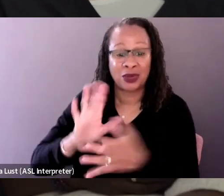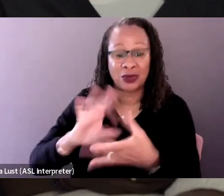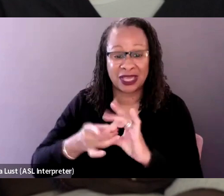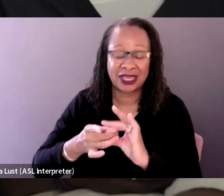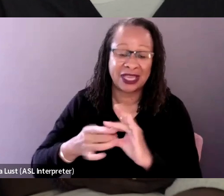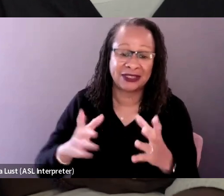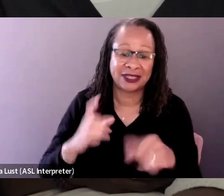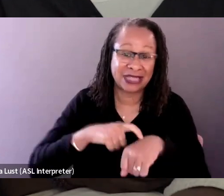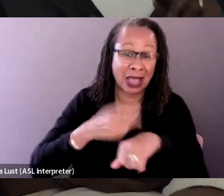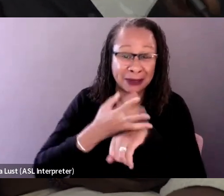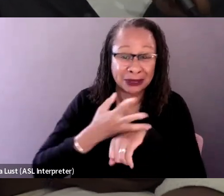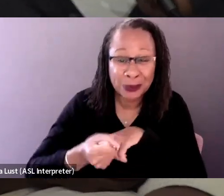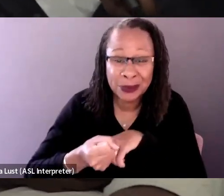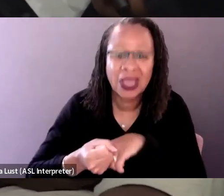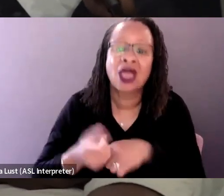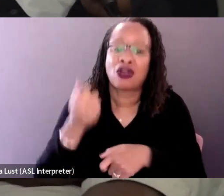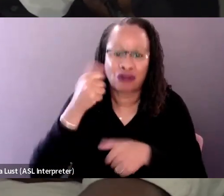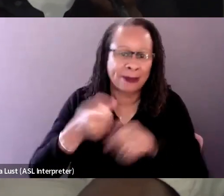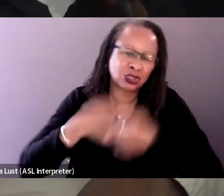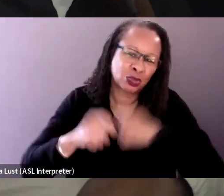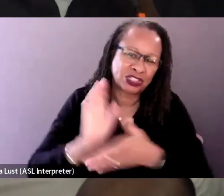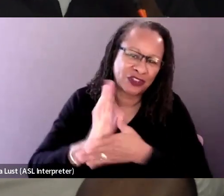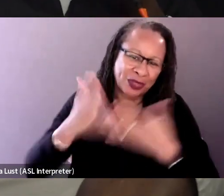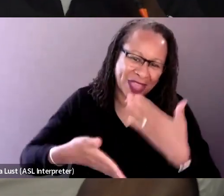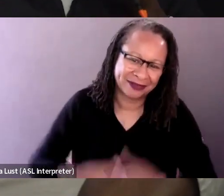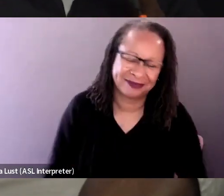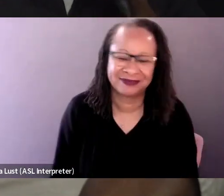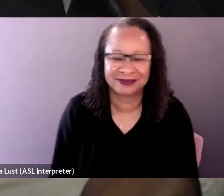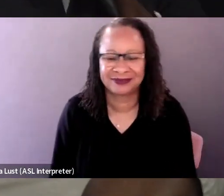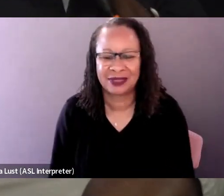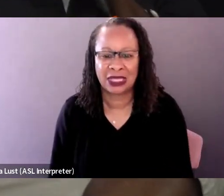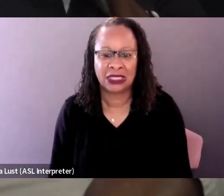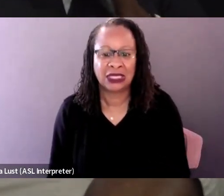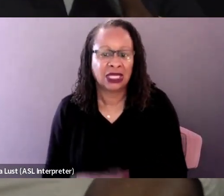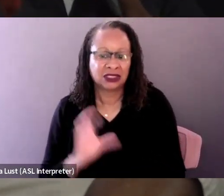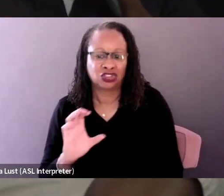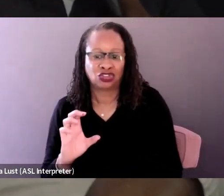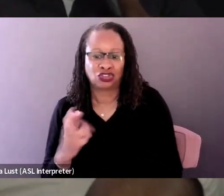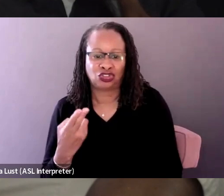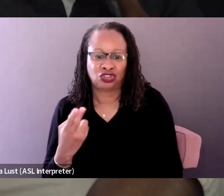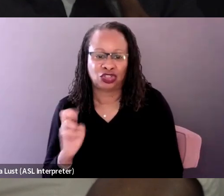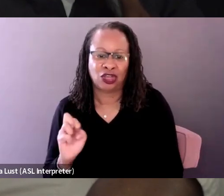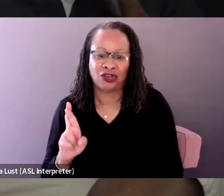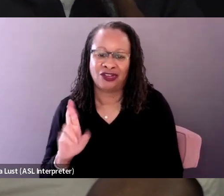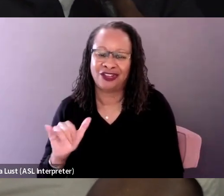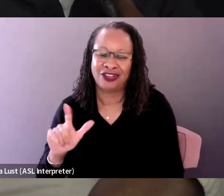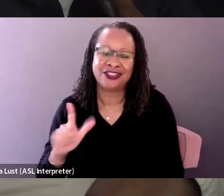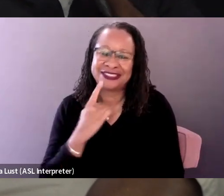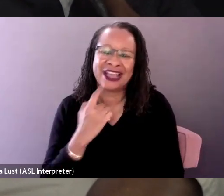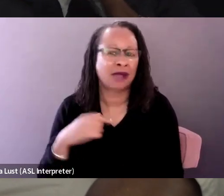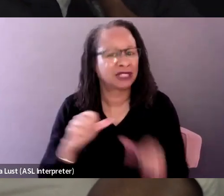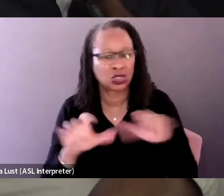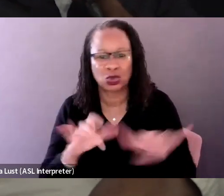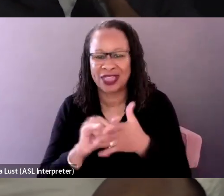the video out at the end. Still doing it myself, I'll tell you that. That is so encouraging. So, like, I mean, you know, you just get it all in,